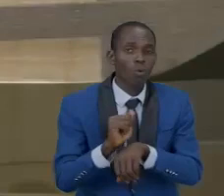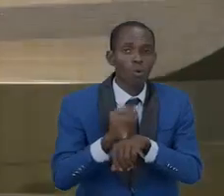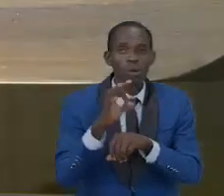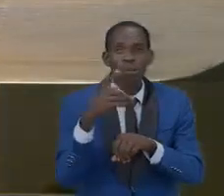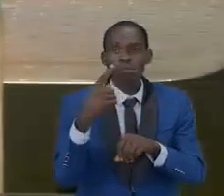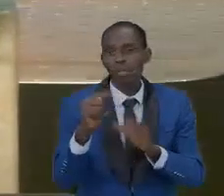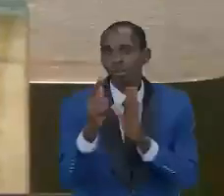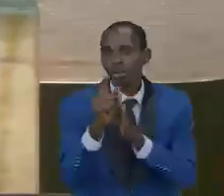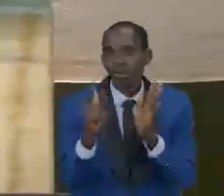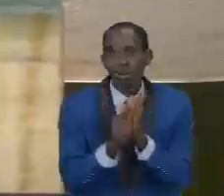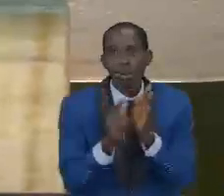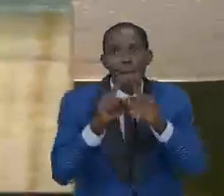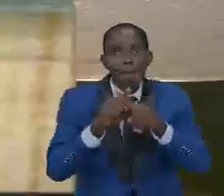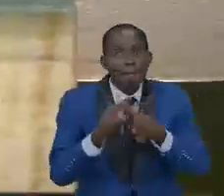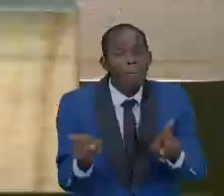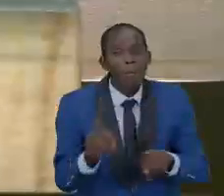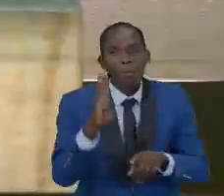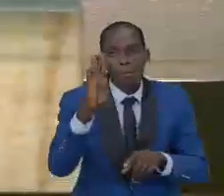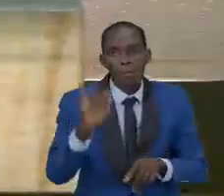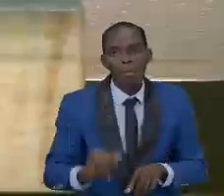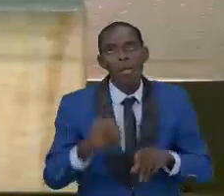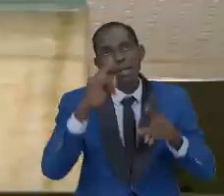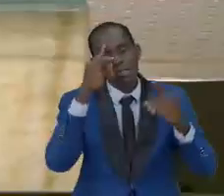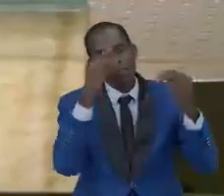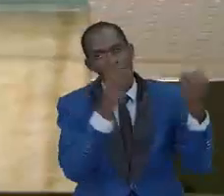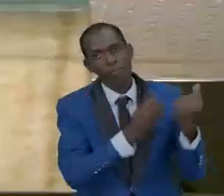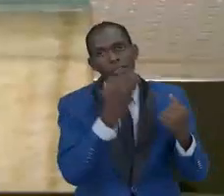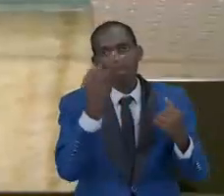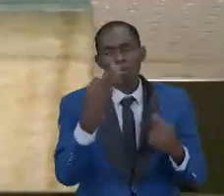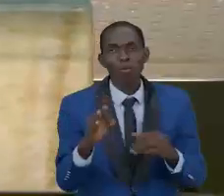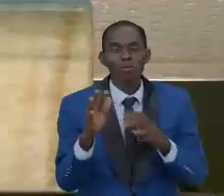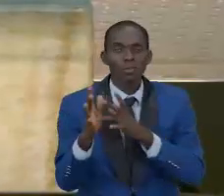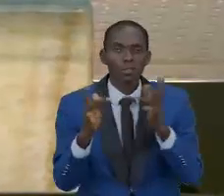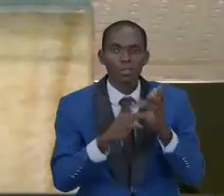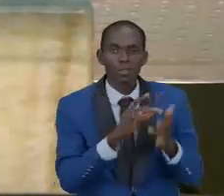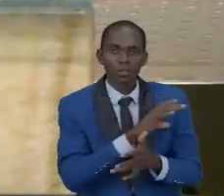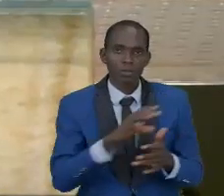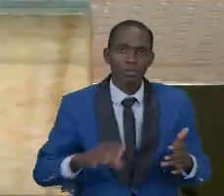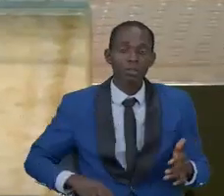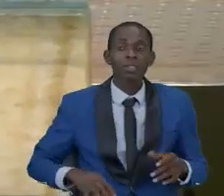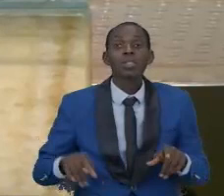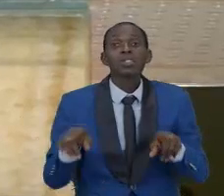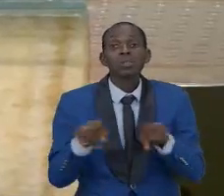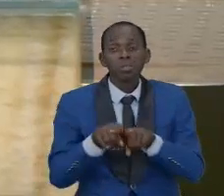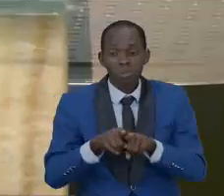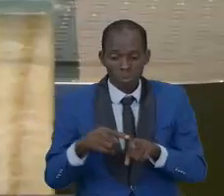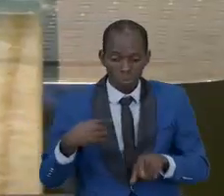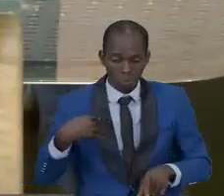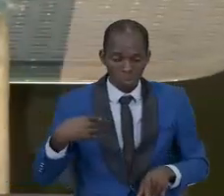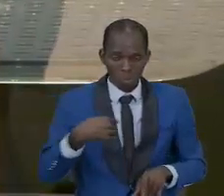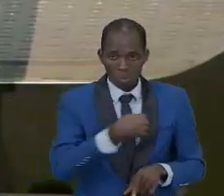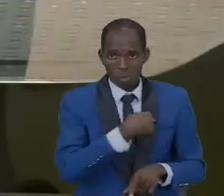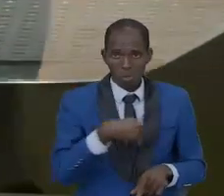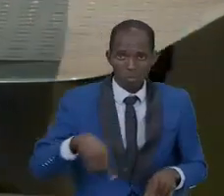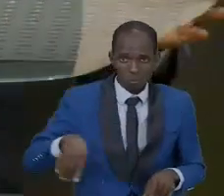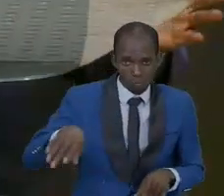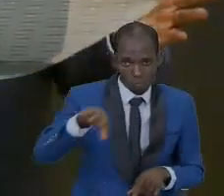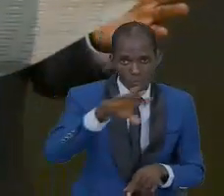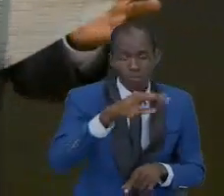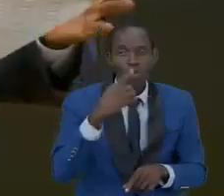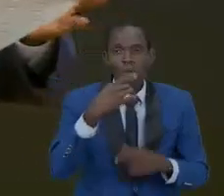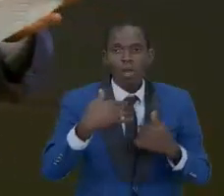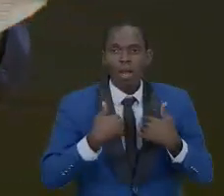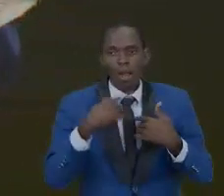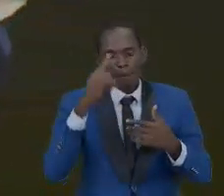but by faith of Jesus Christ even we are believed in